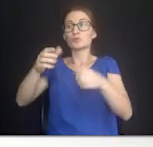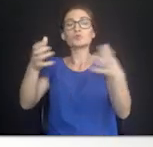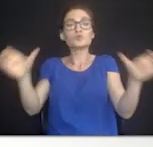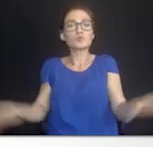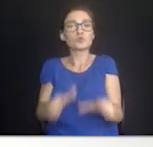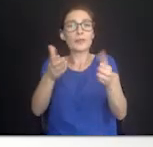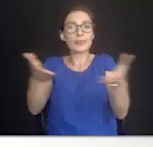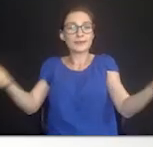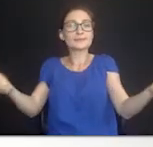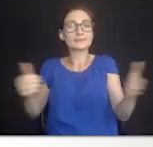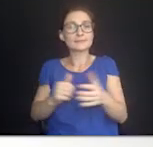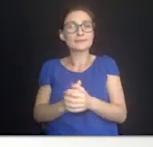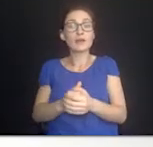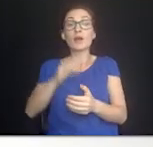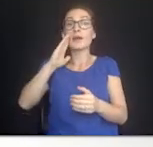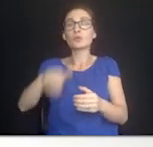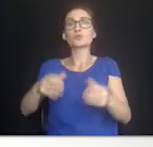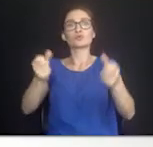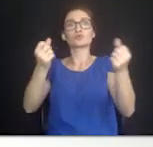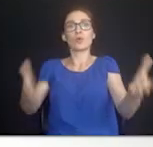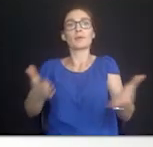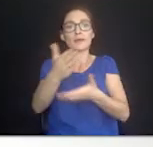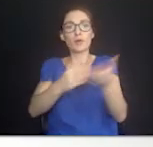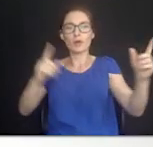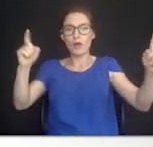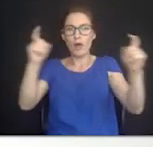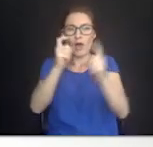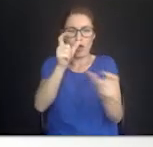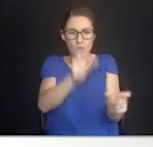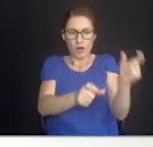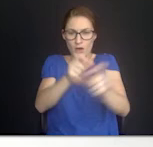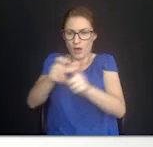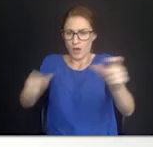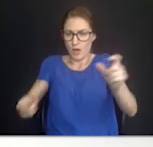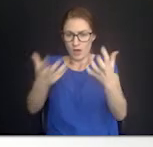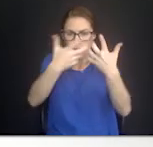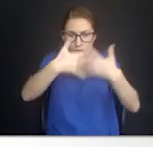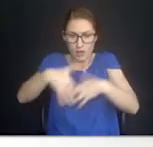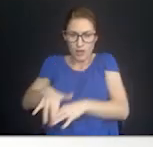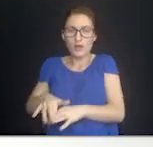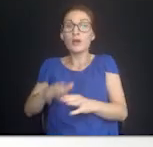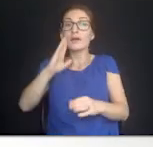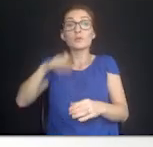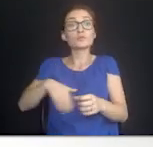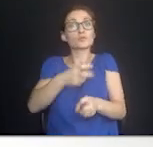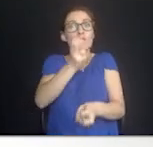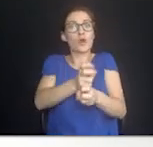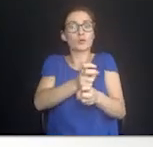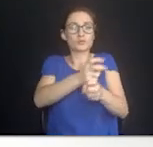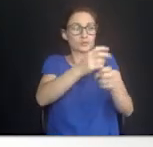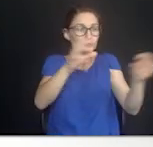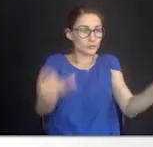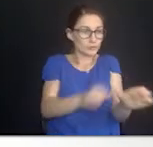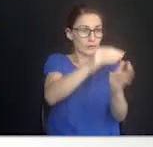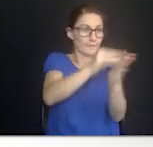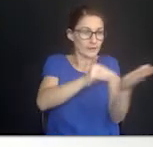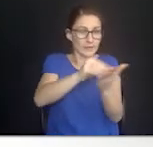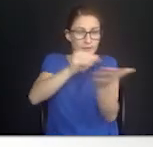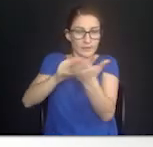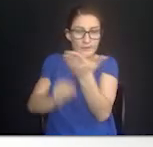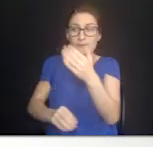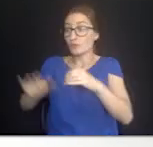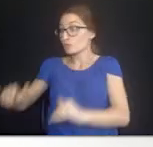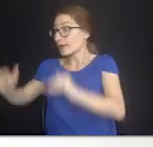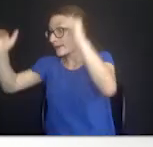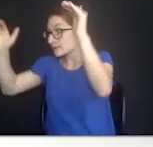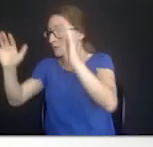many pieces are to this spider web. And I know how easy it is to put it on the desk and get back to work and get back to raising your kids and all the things that you have to